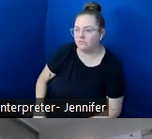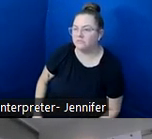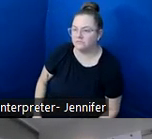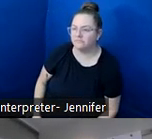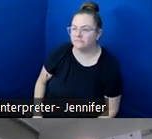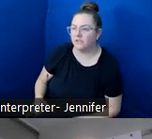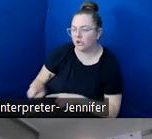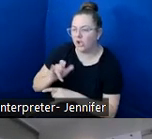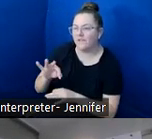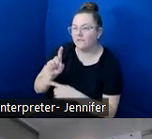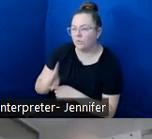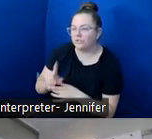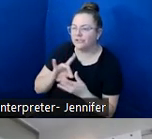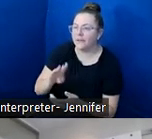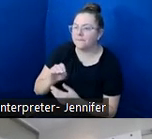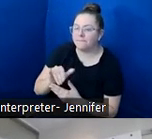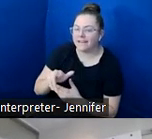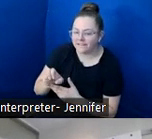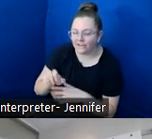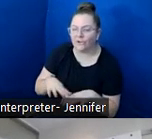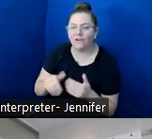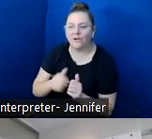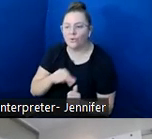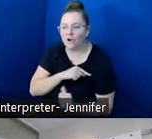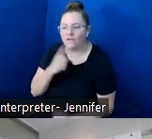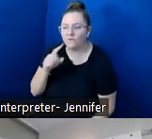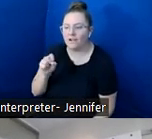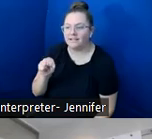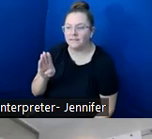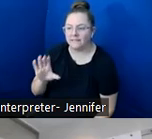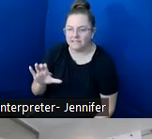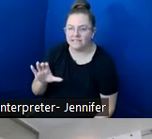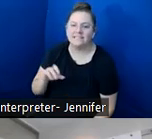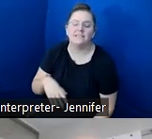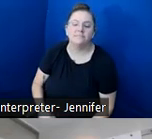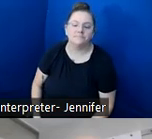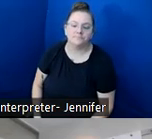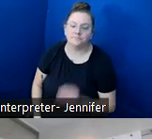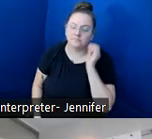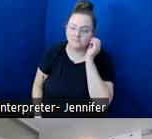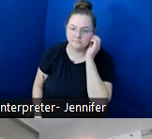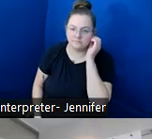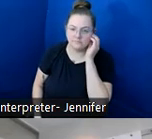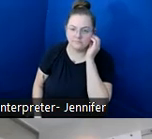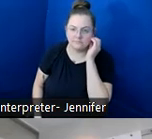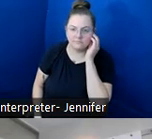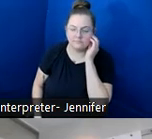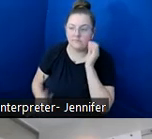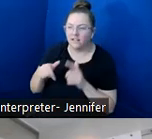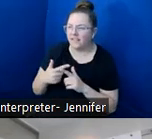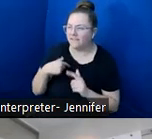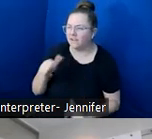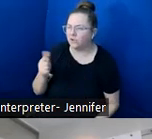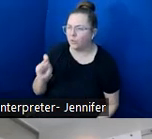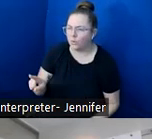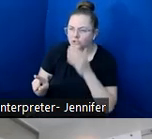regarding the Medicare and how to qualify for SNBC or Medicare as well. And then I have another one saying